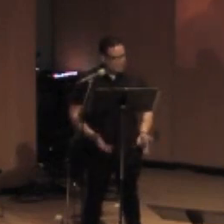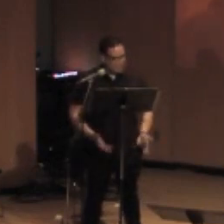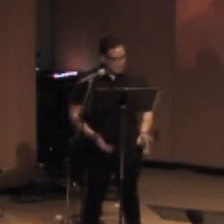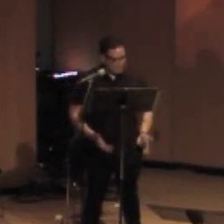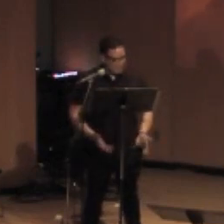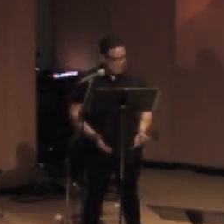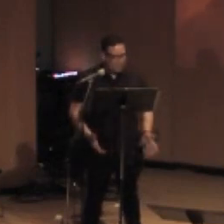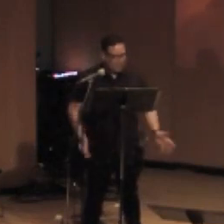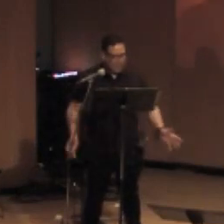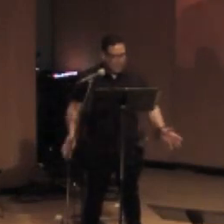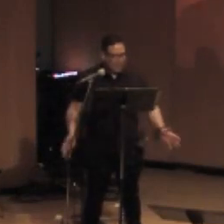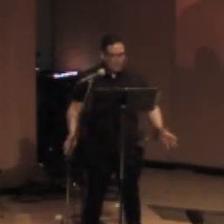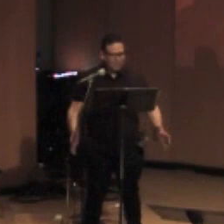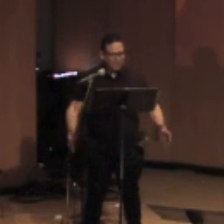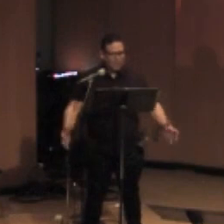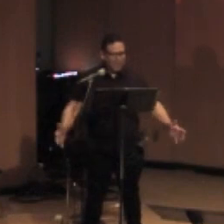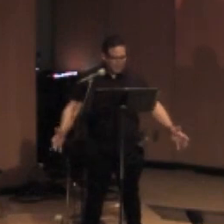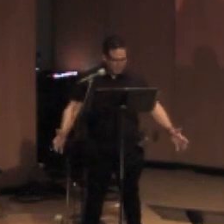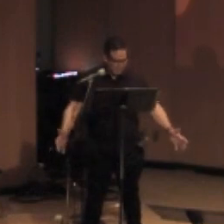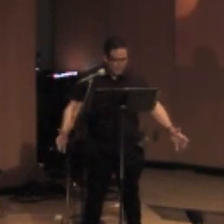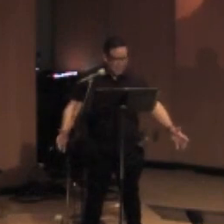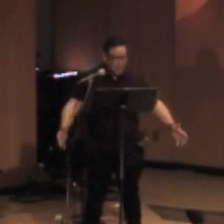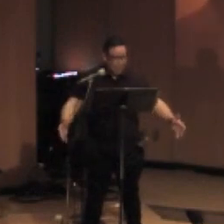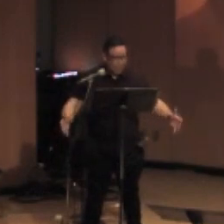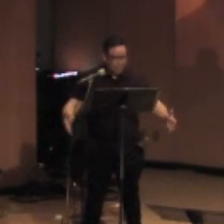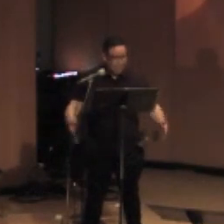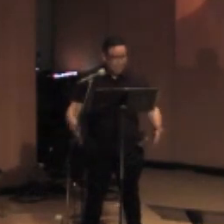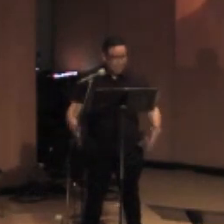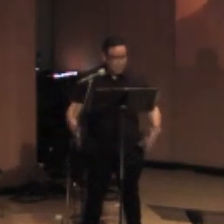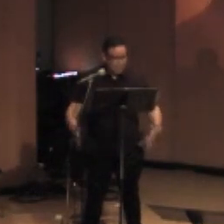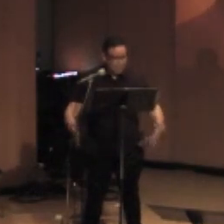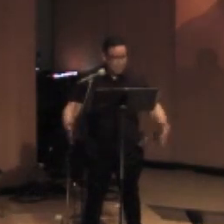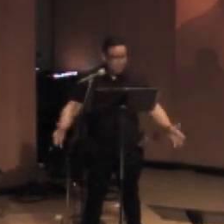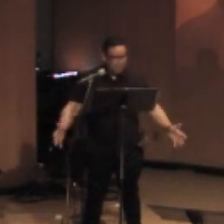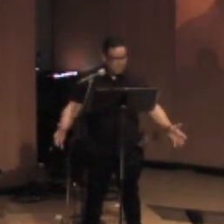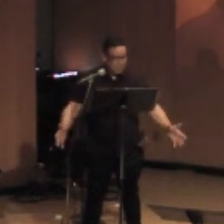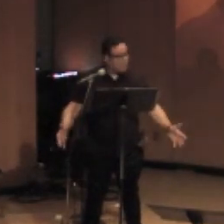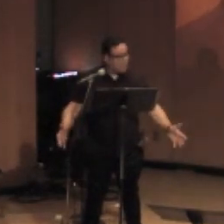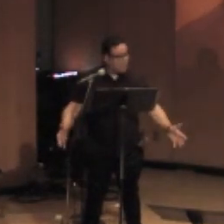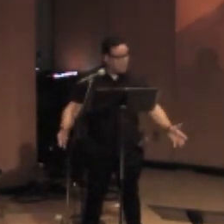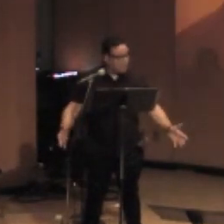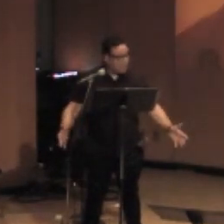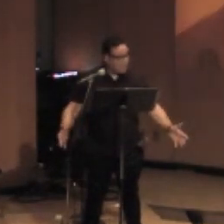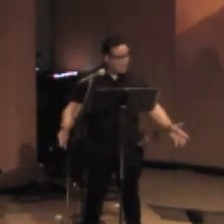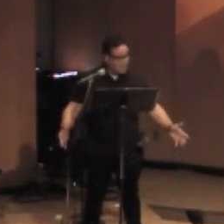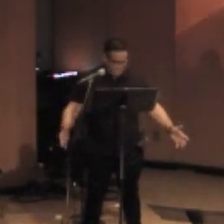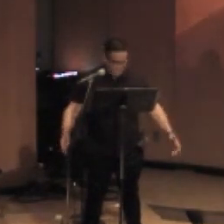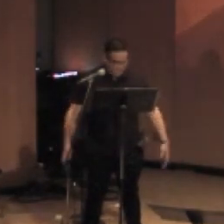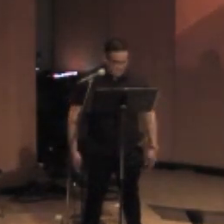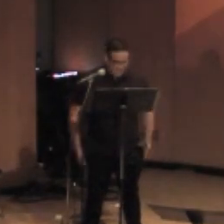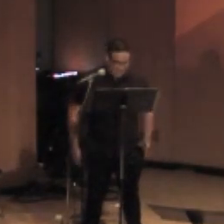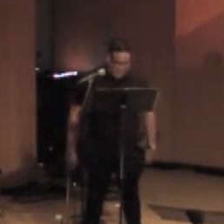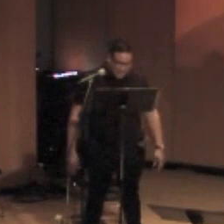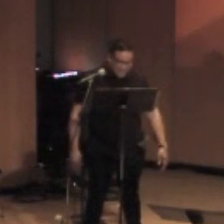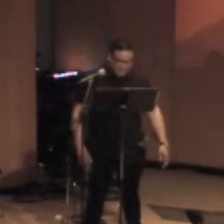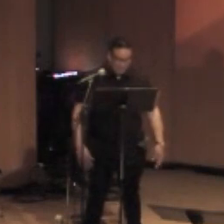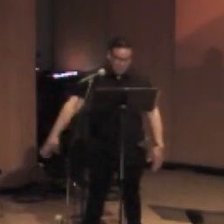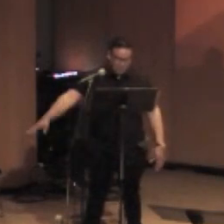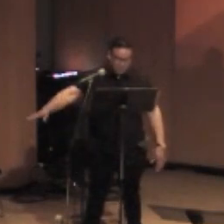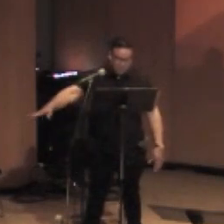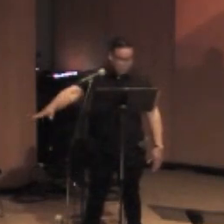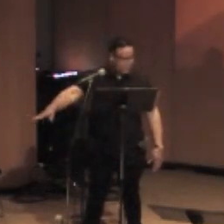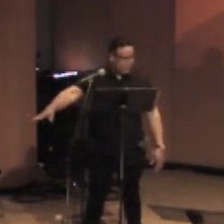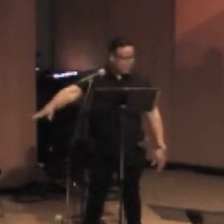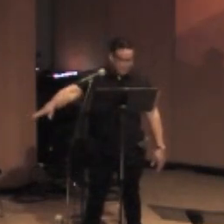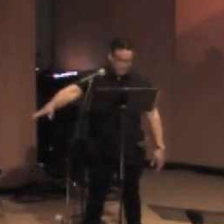undemanding never asked for anything and was happy with what ever she got she